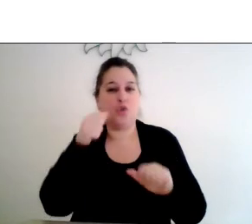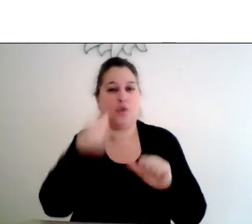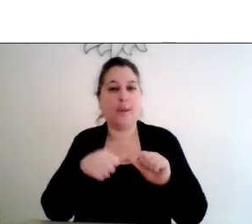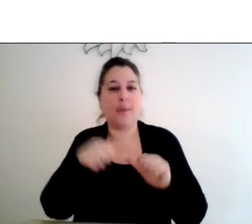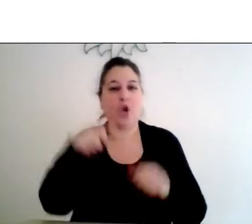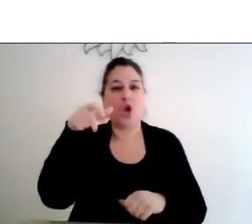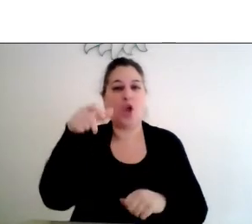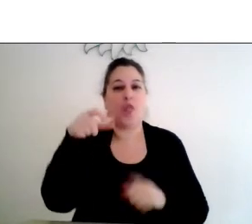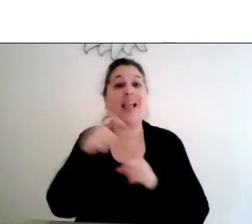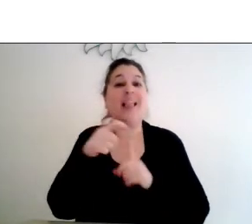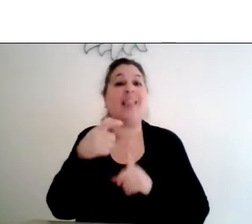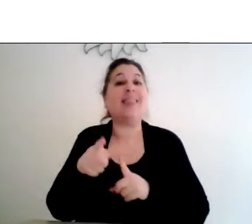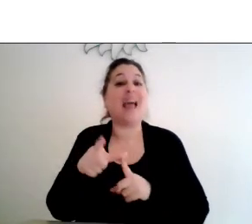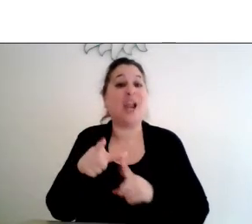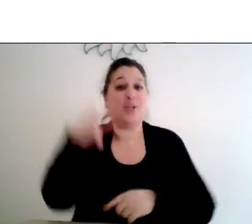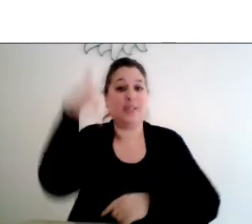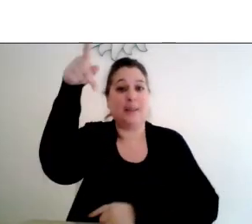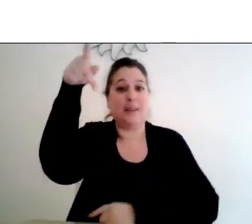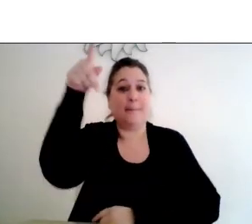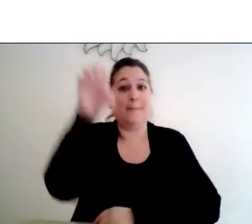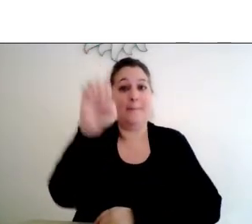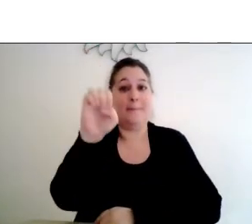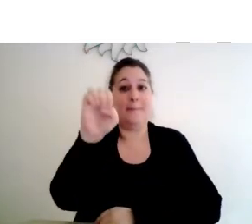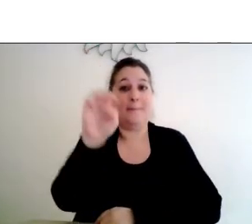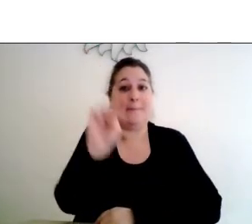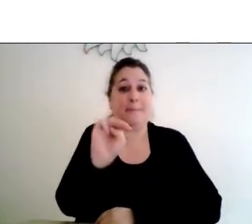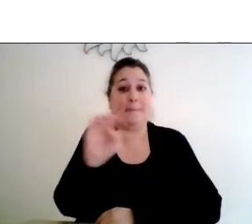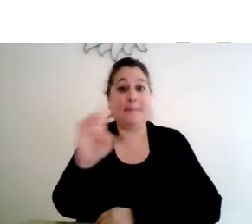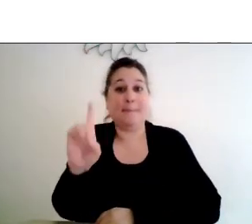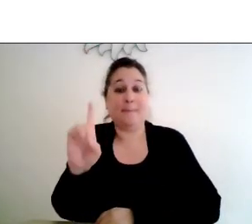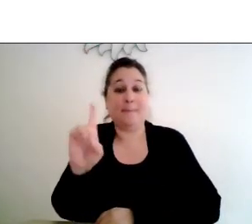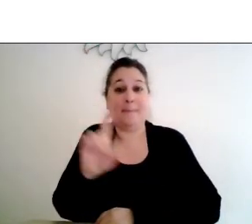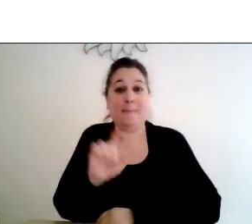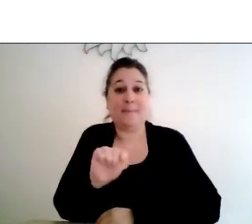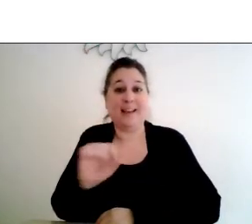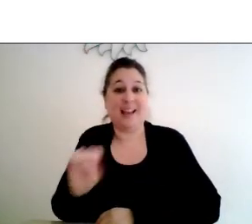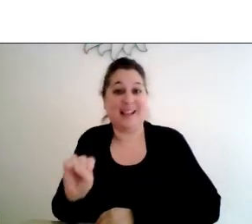PEMDAS stands for please